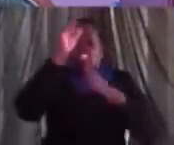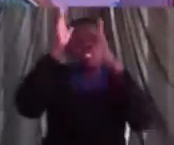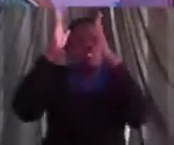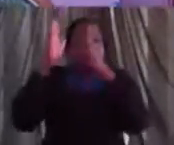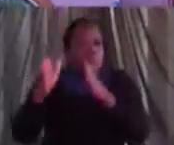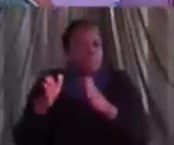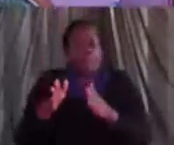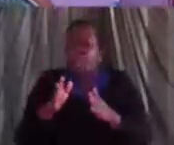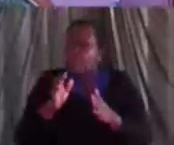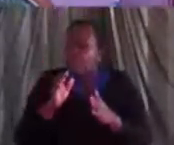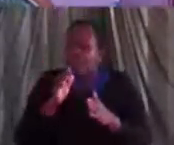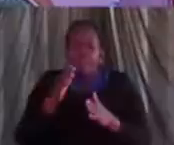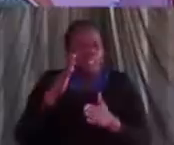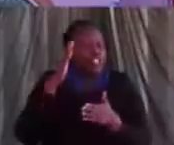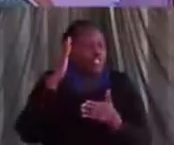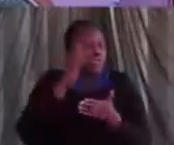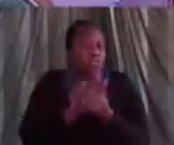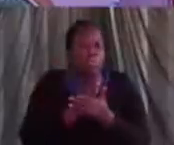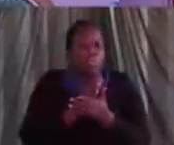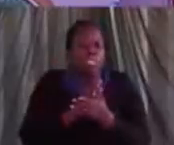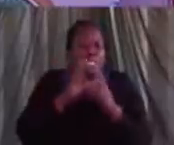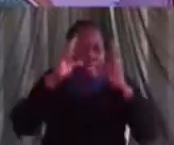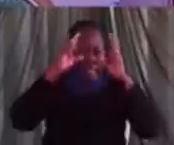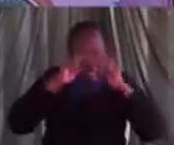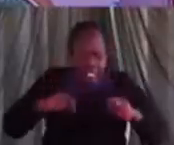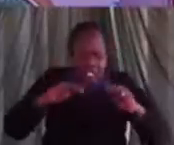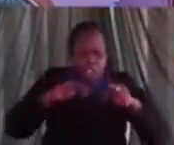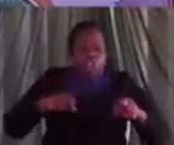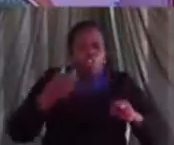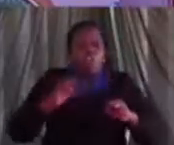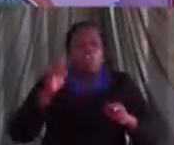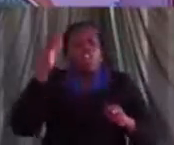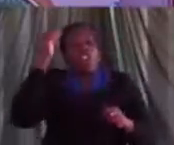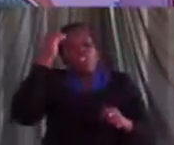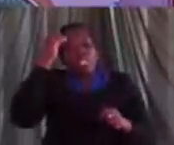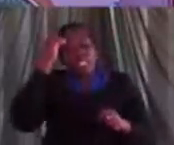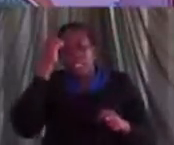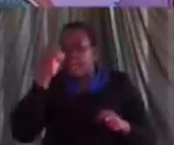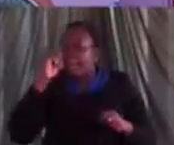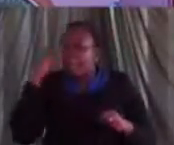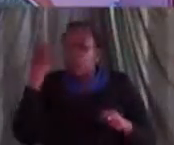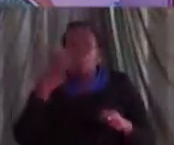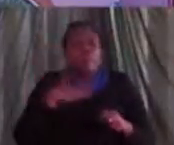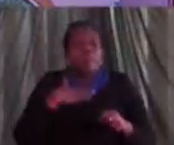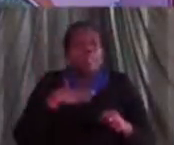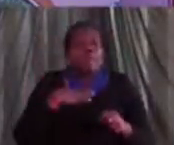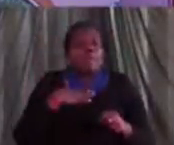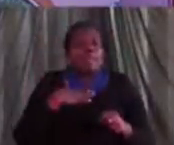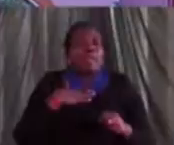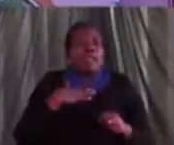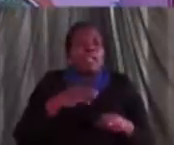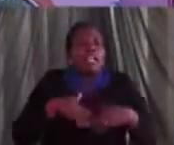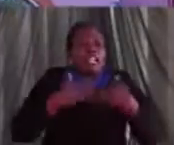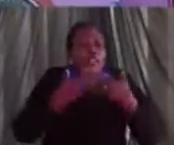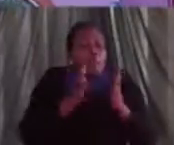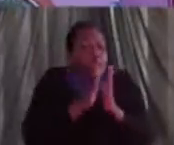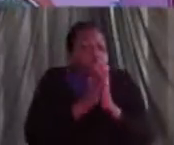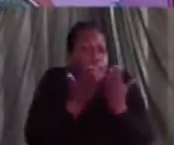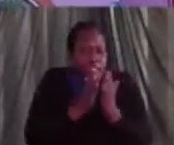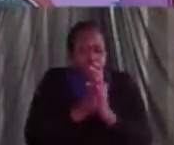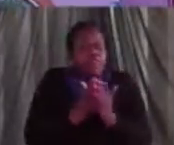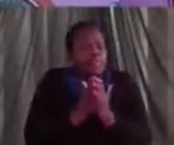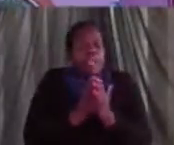I like research of knowledge purifies me. In fact, these 2 months you've given me to read, I loved